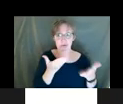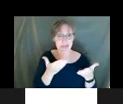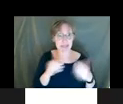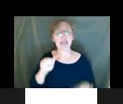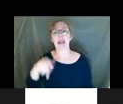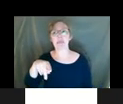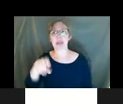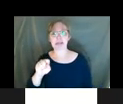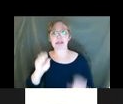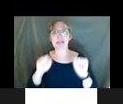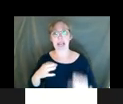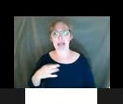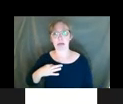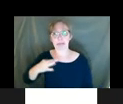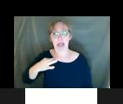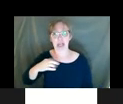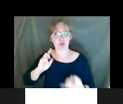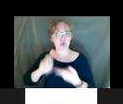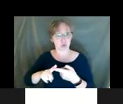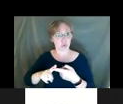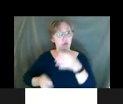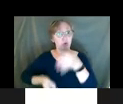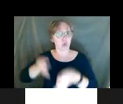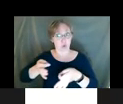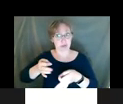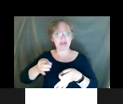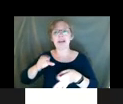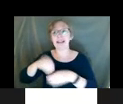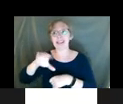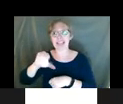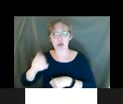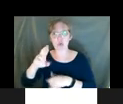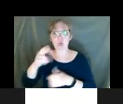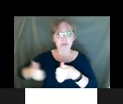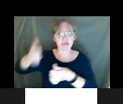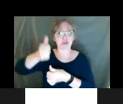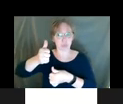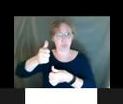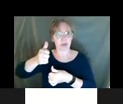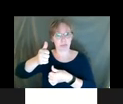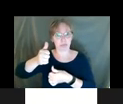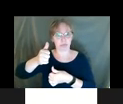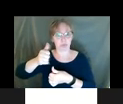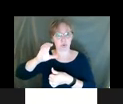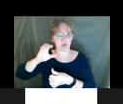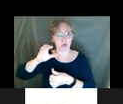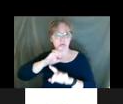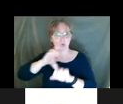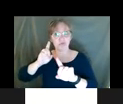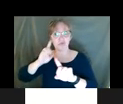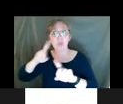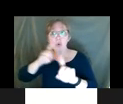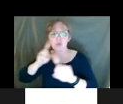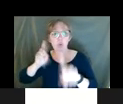apply to the Supreme or County Court for authority to provide involuntary emergency services for a